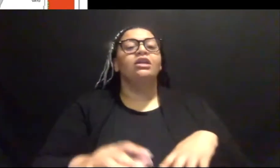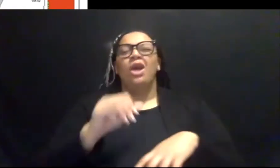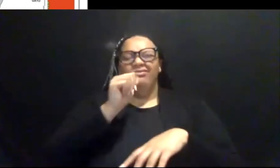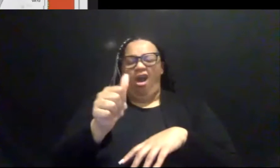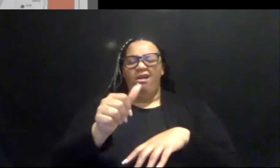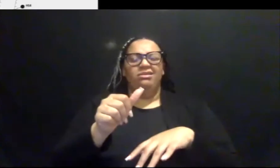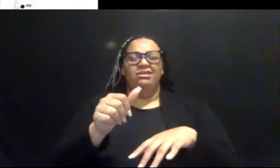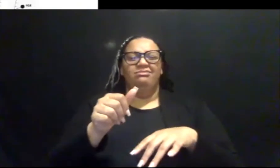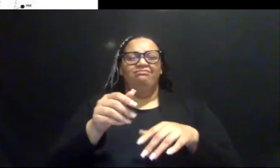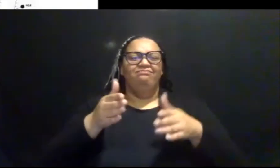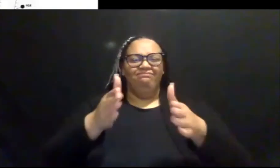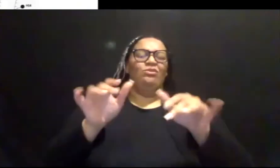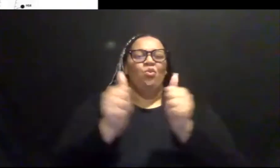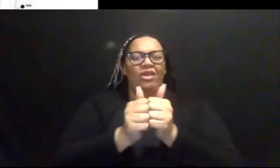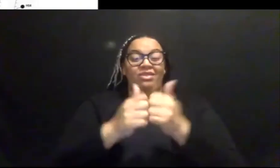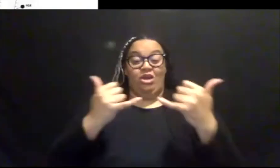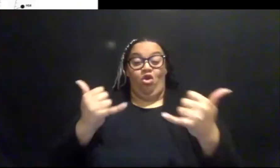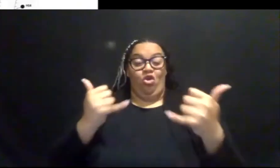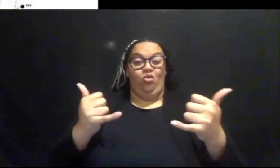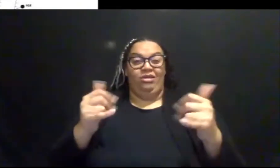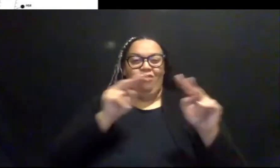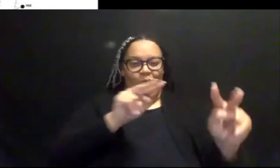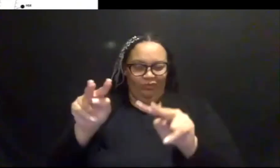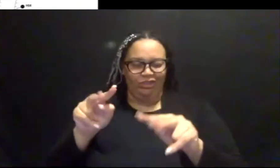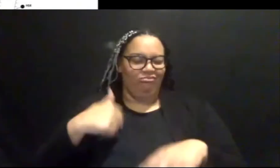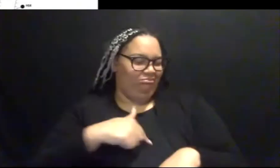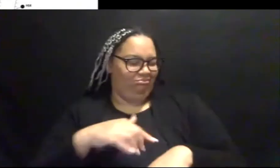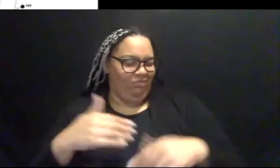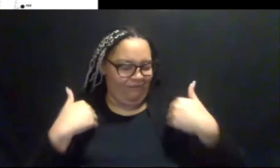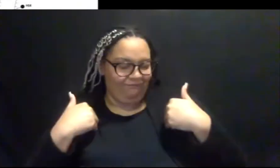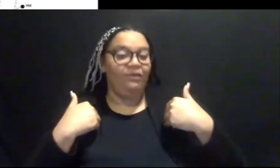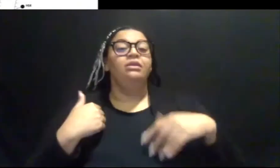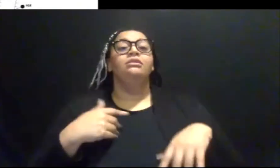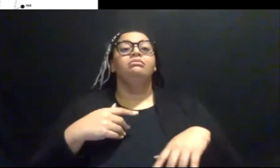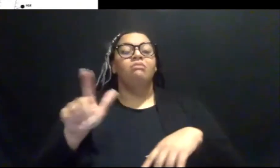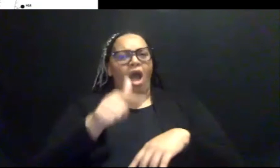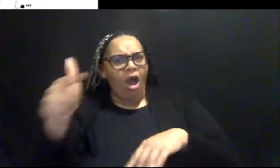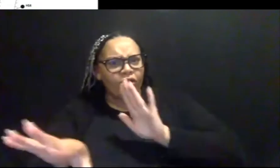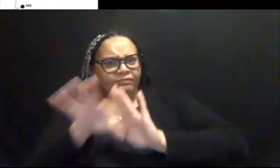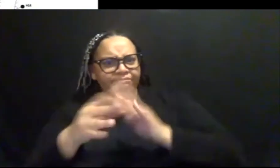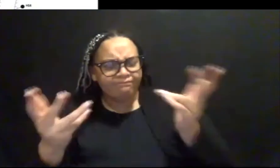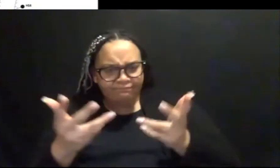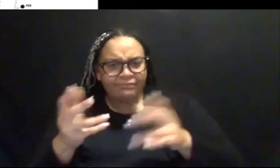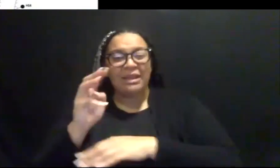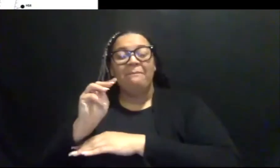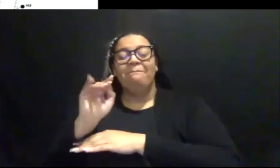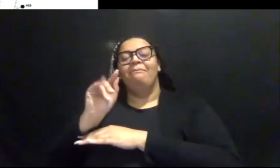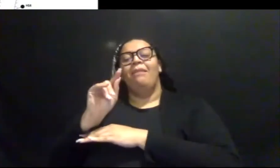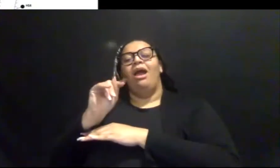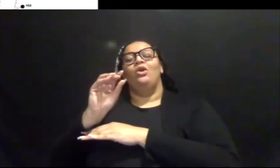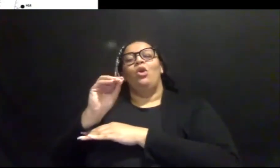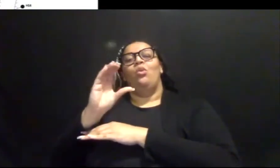units, as we might assume. Okay, what else did we find? We looked at another marker, the mitochondrial DNA. So this is something